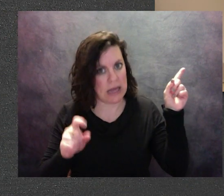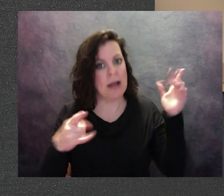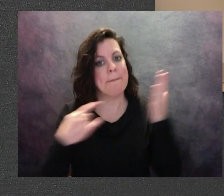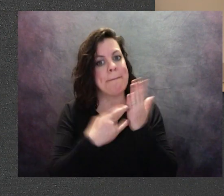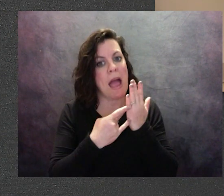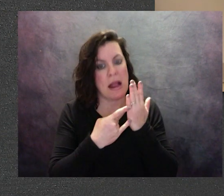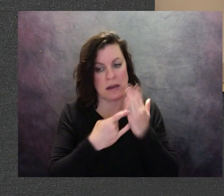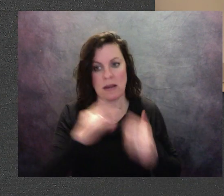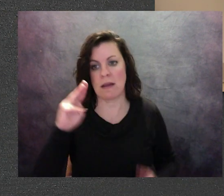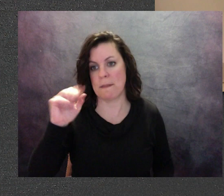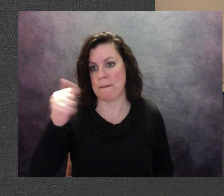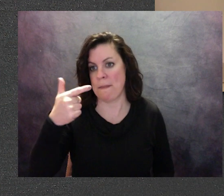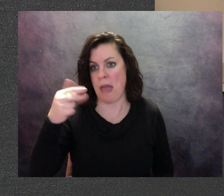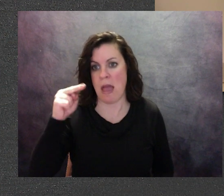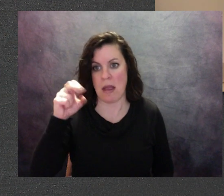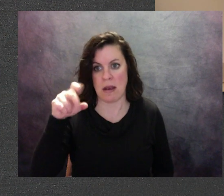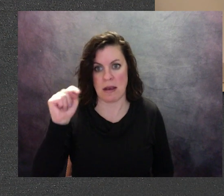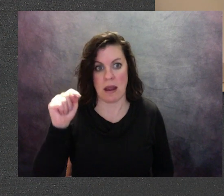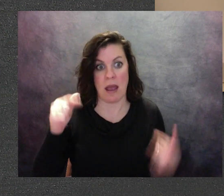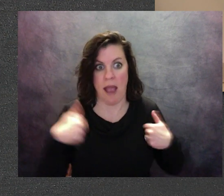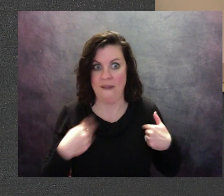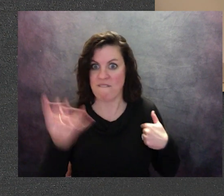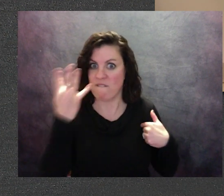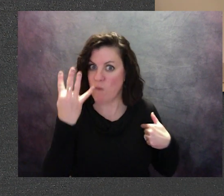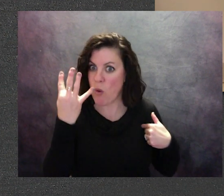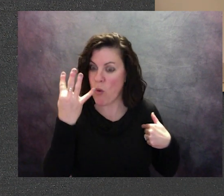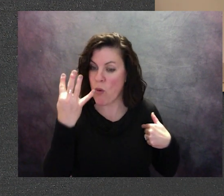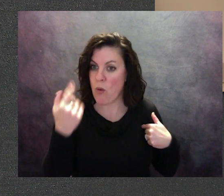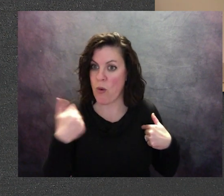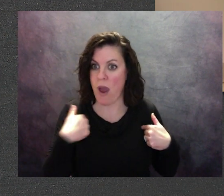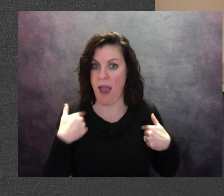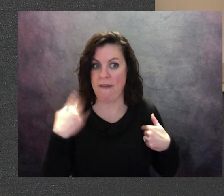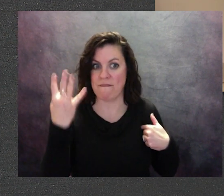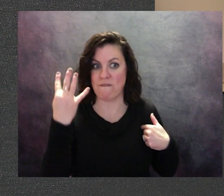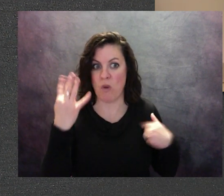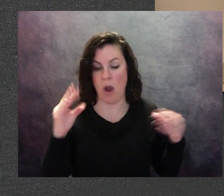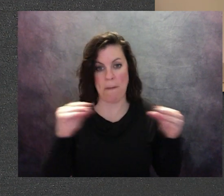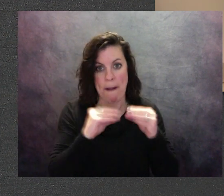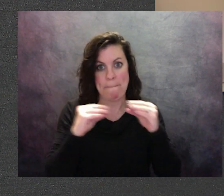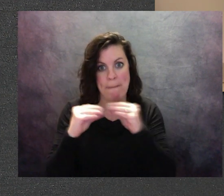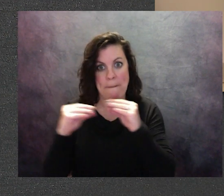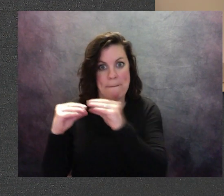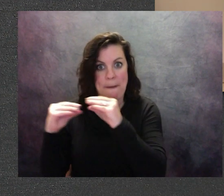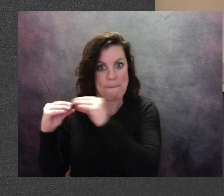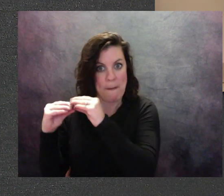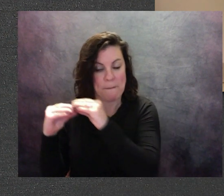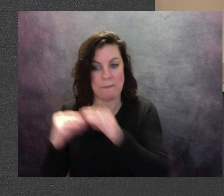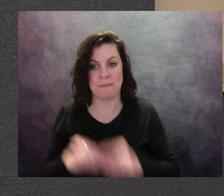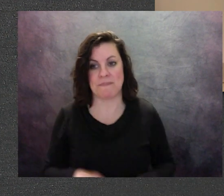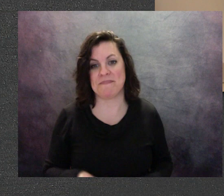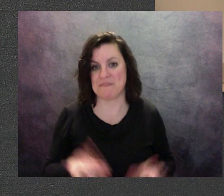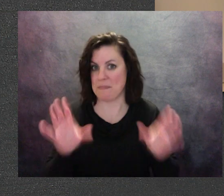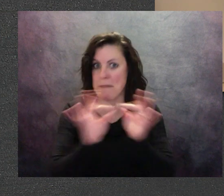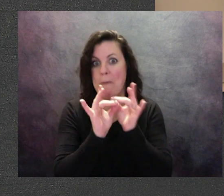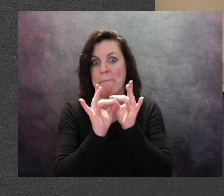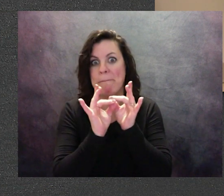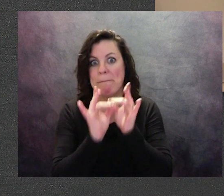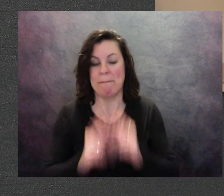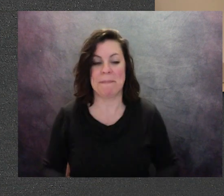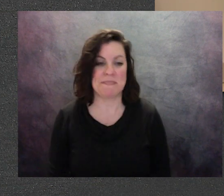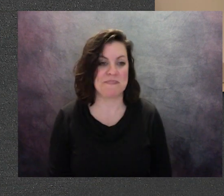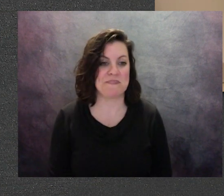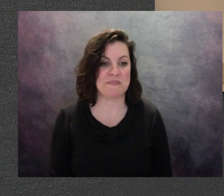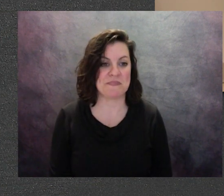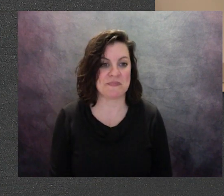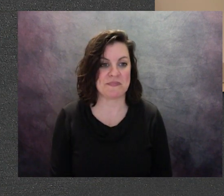magnet. I have 4 magnets. They're all sticking together. Can you see that? They all are